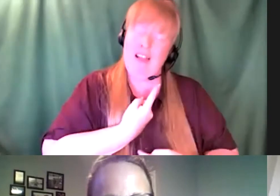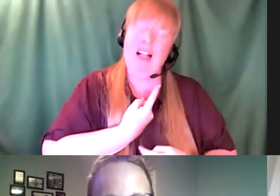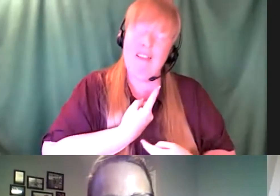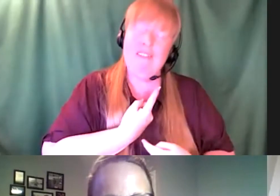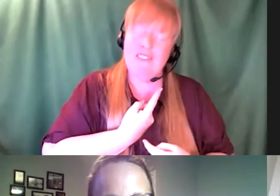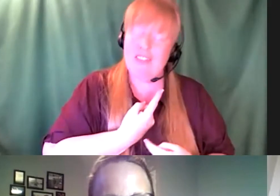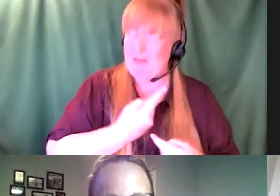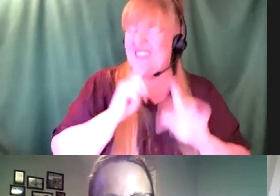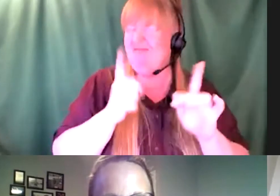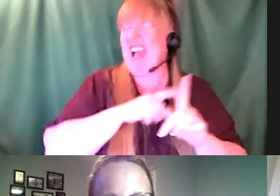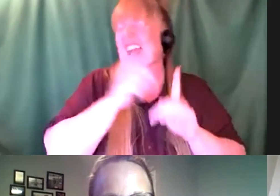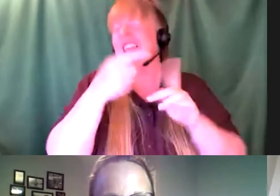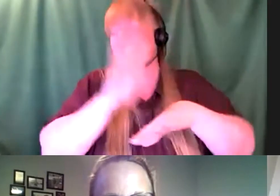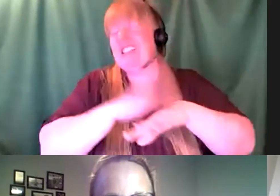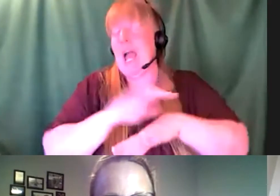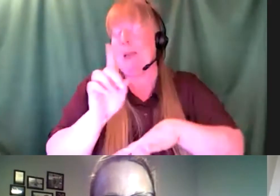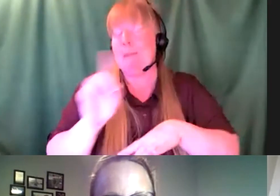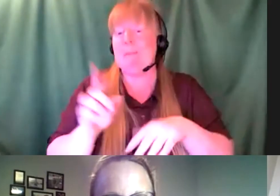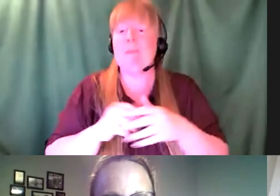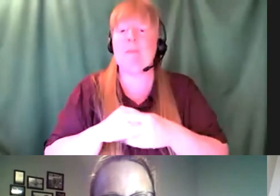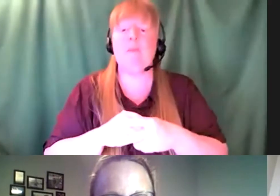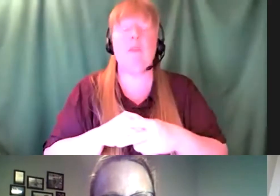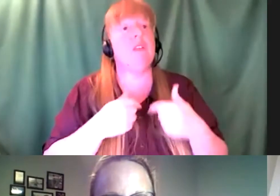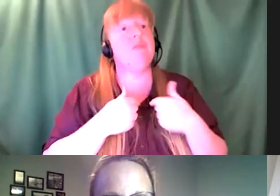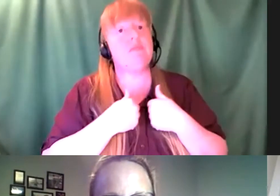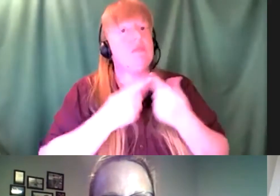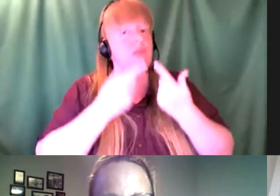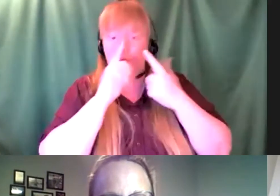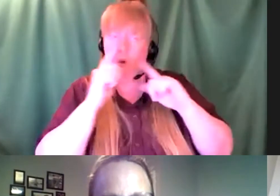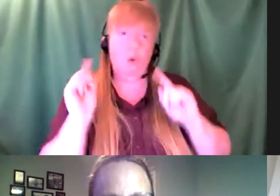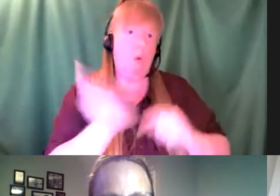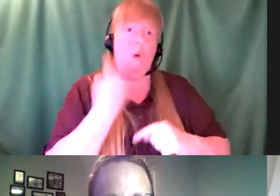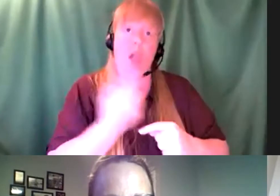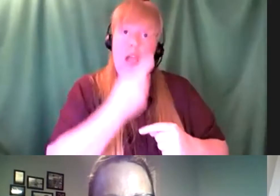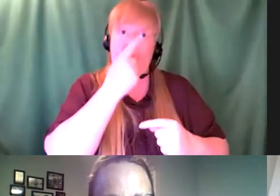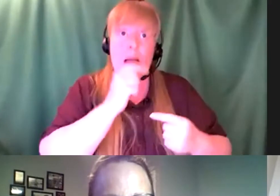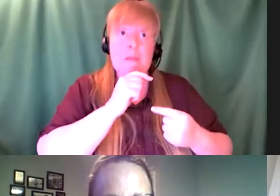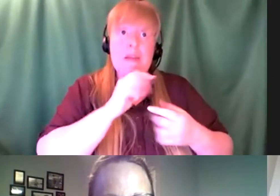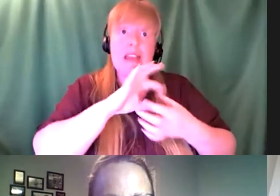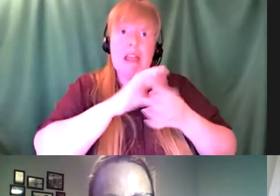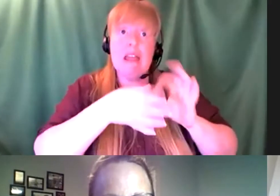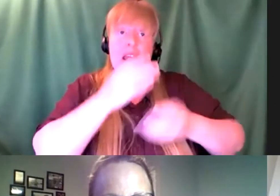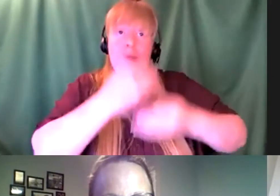So my final question is: not all of us can be Paralympians. Where should we